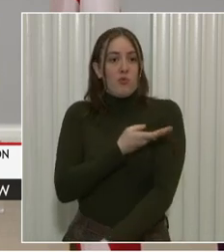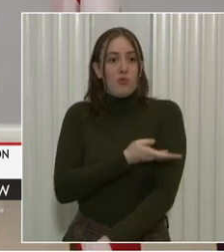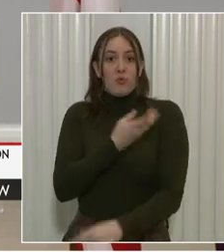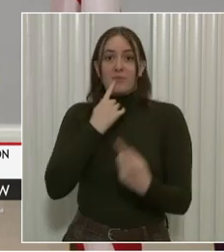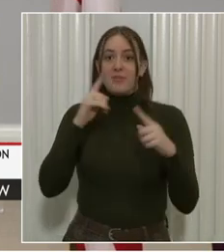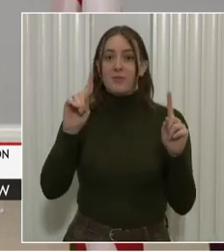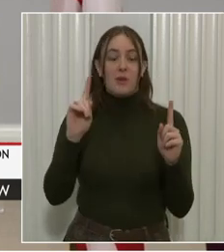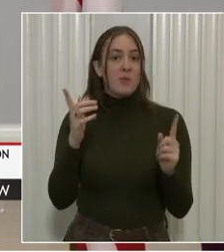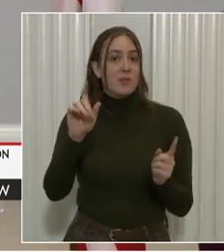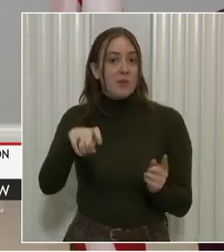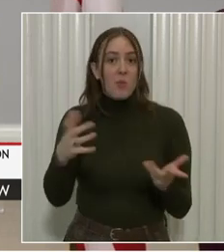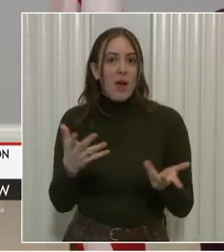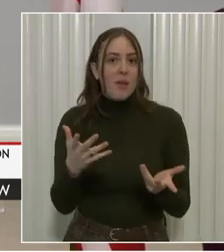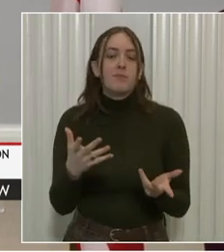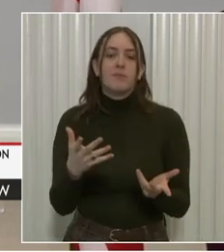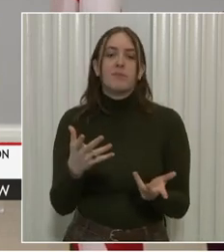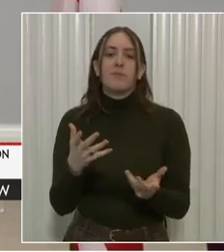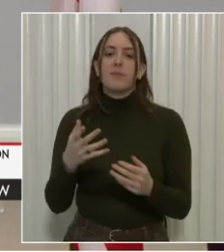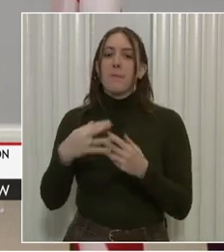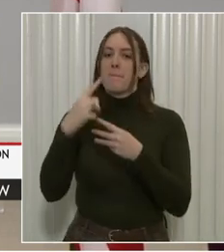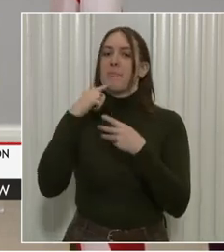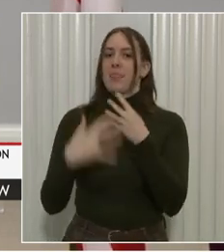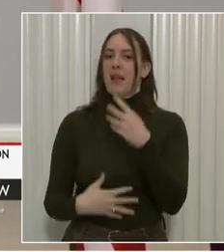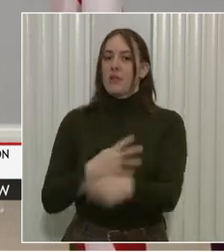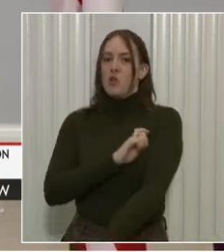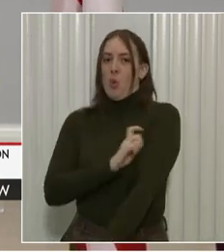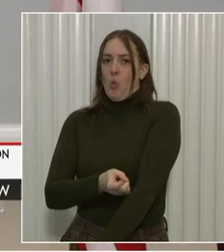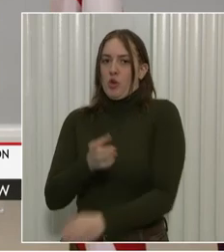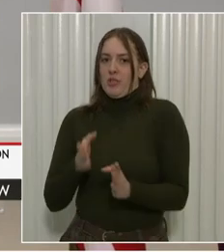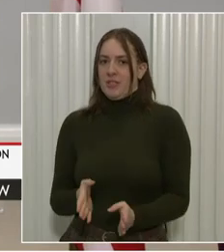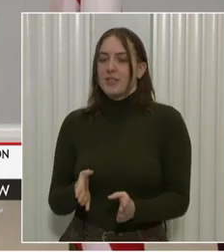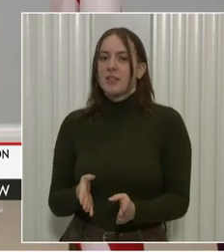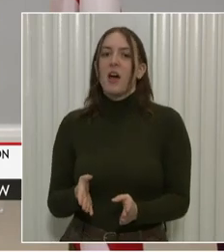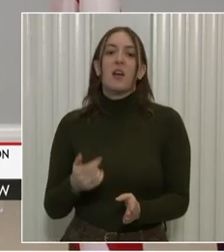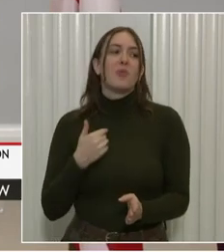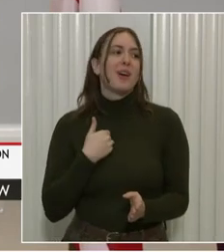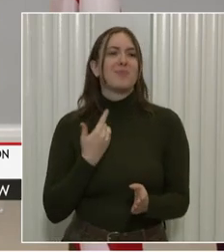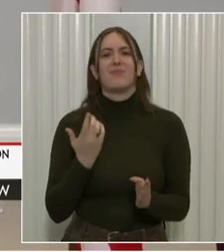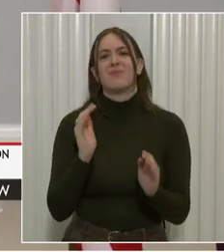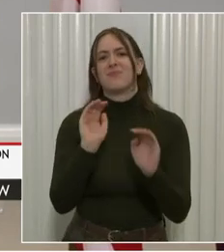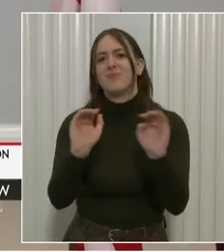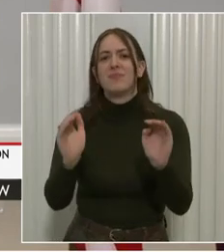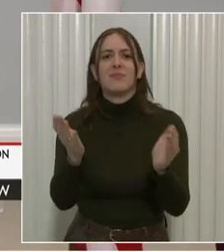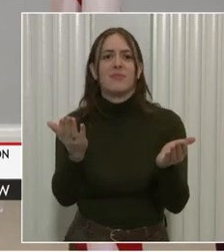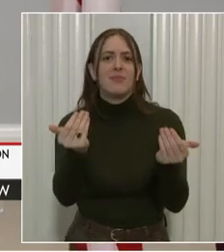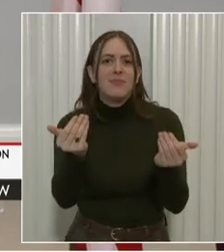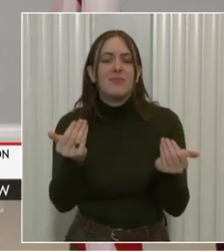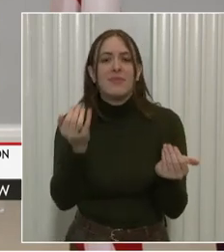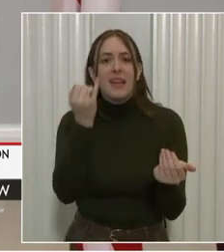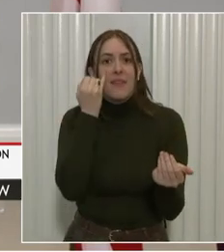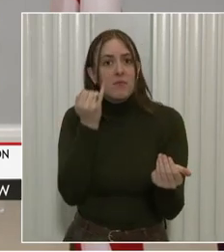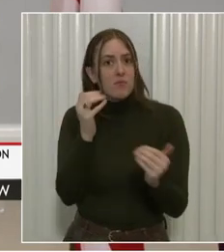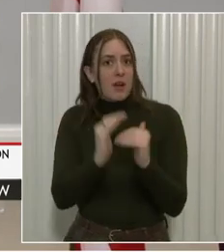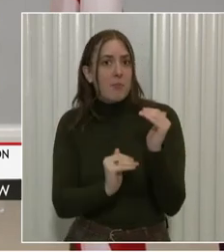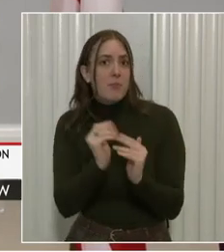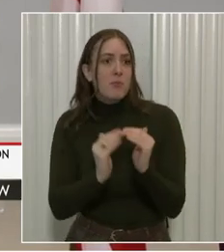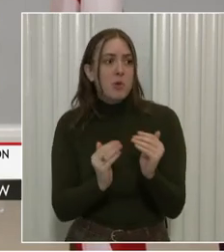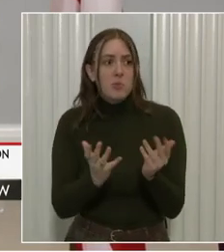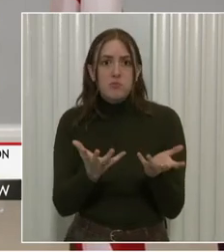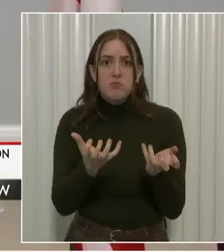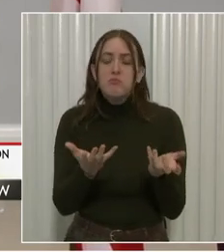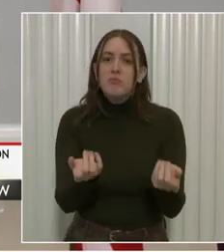American Red Cross knows a lot about that. So I encourage everyone who's comfortable doing so to donate blood.